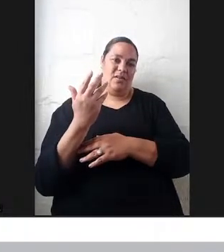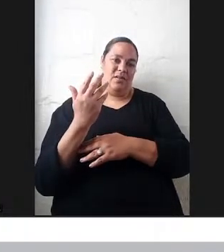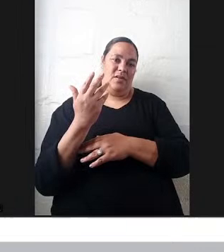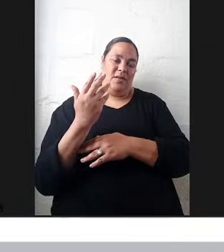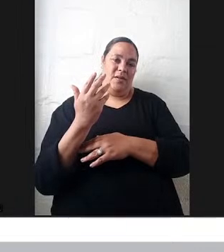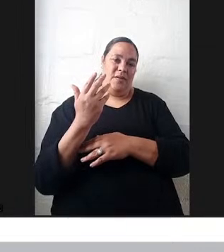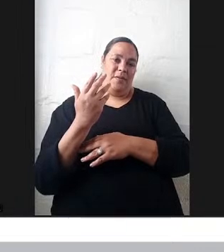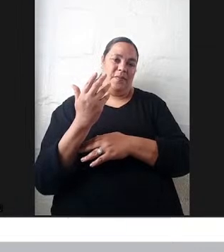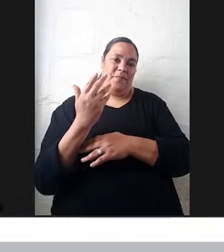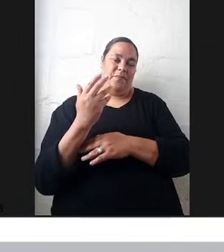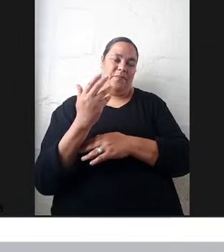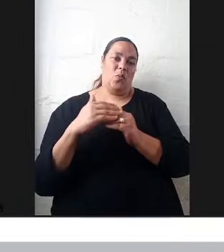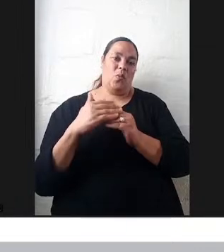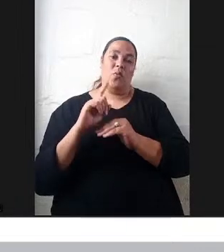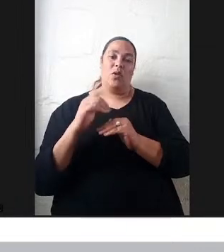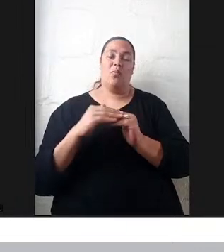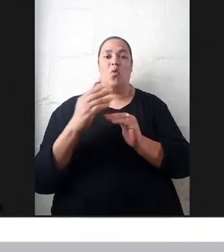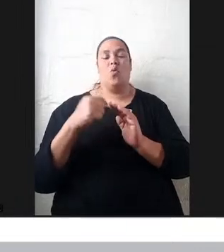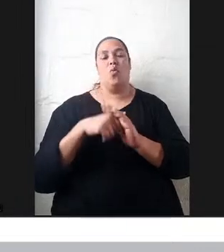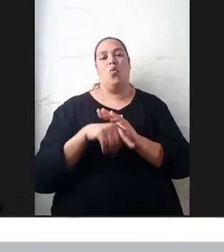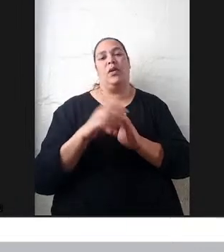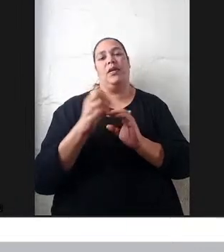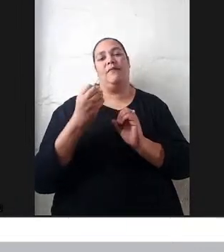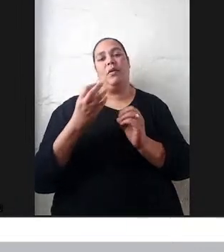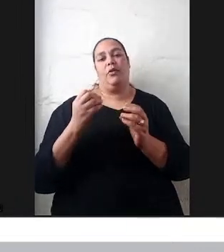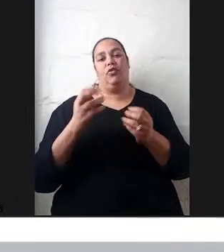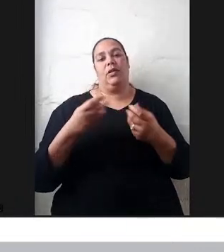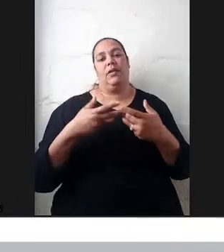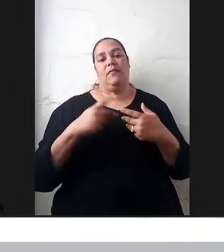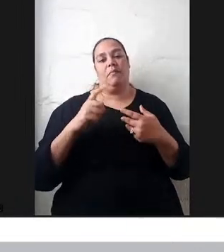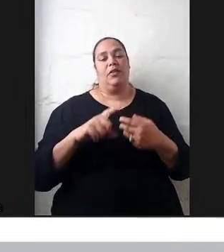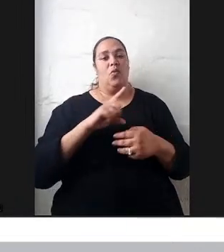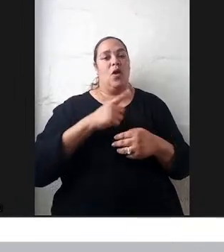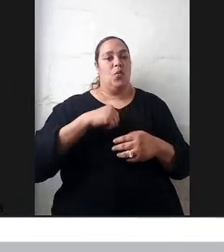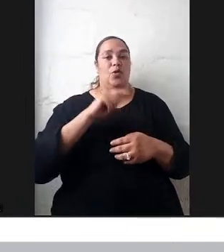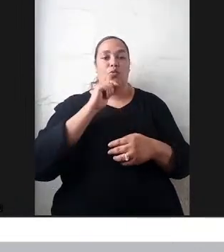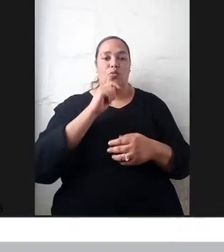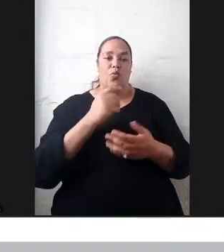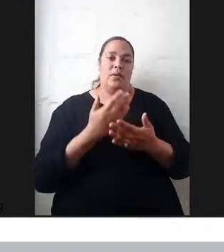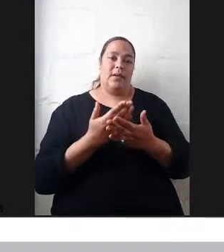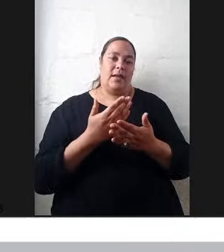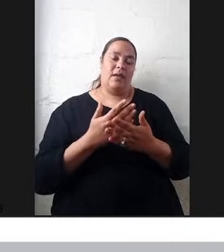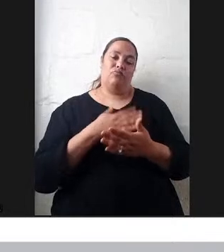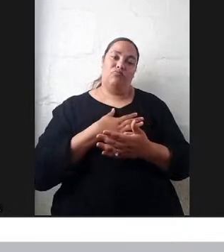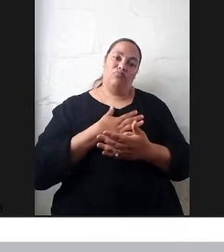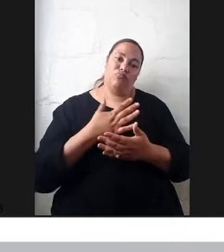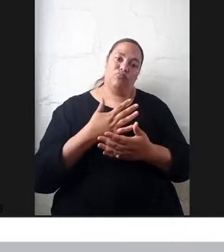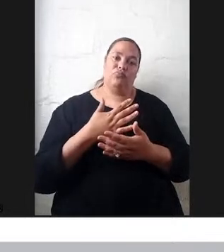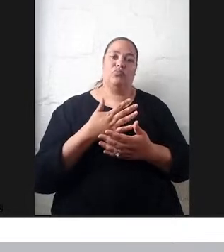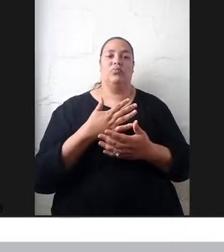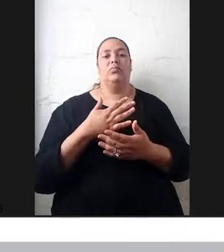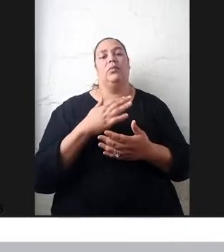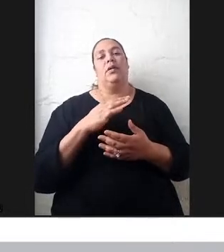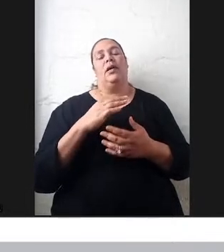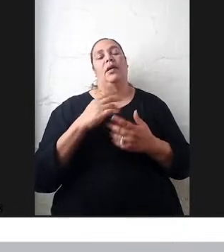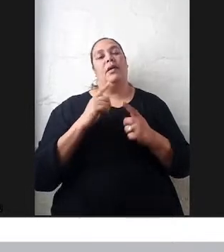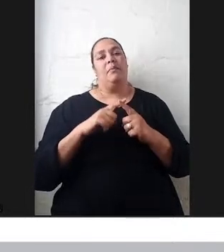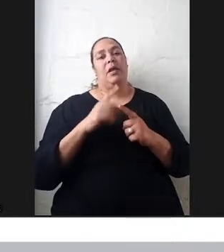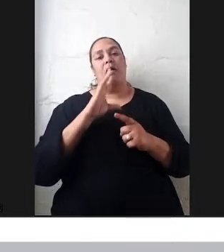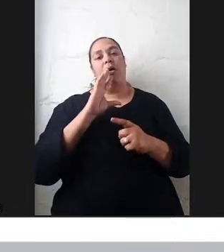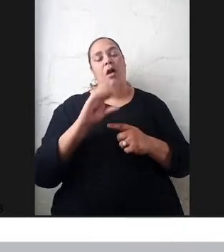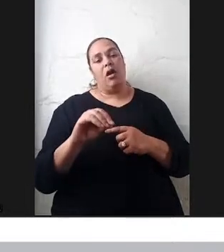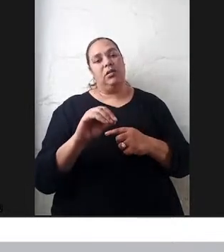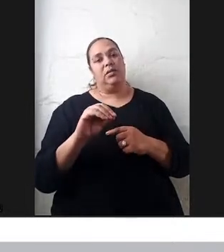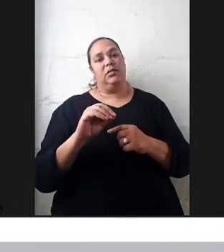with more information so that we can really appreciate and ask